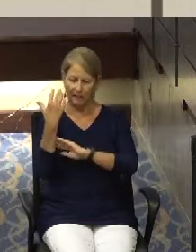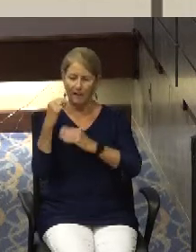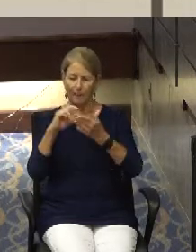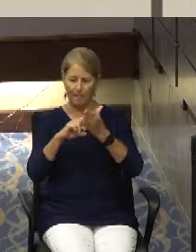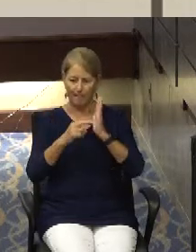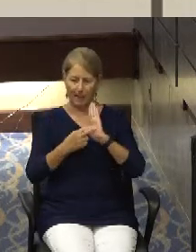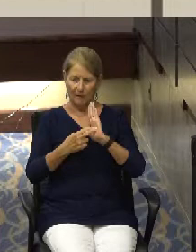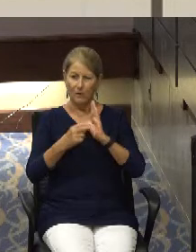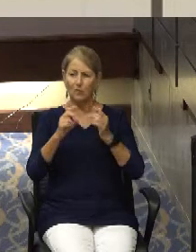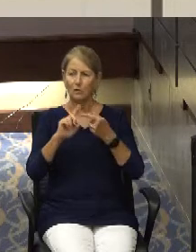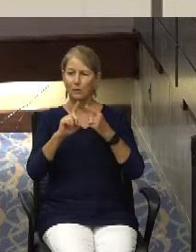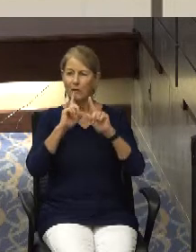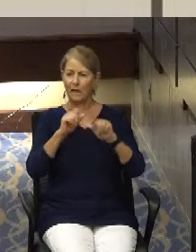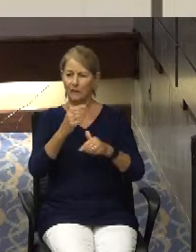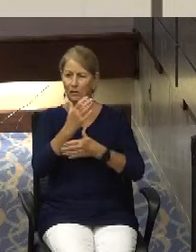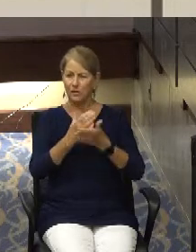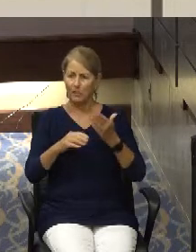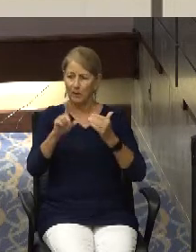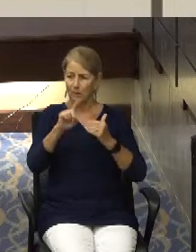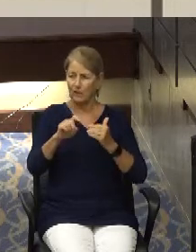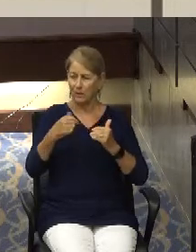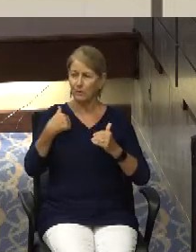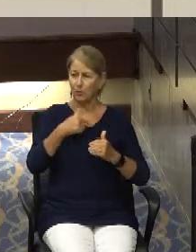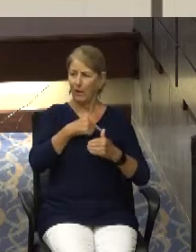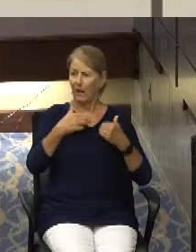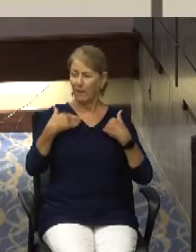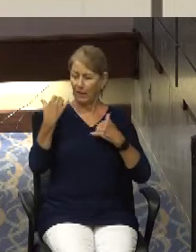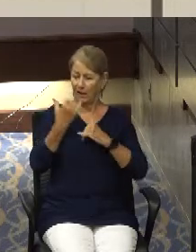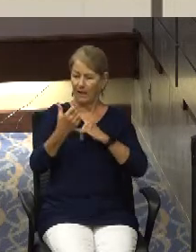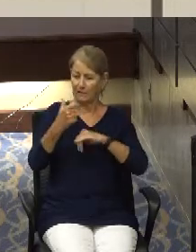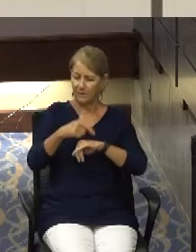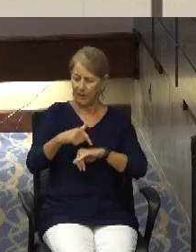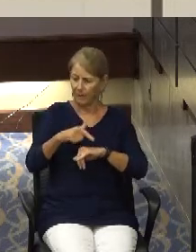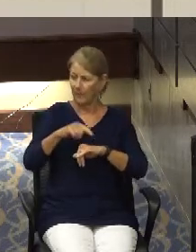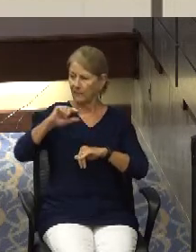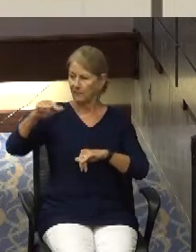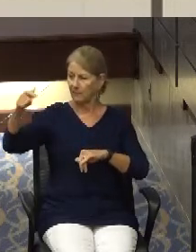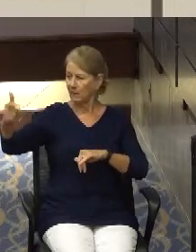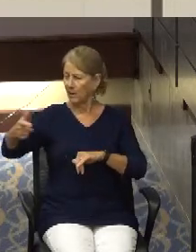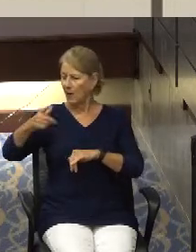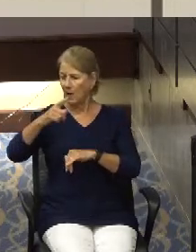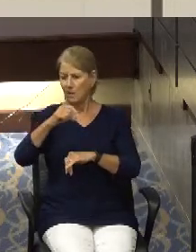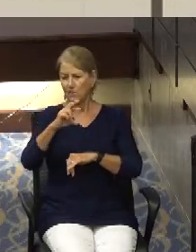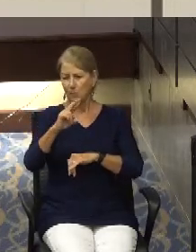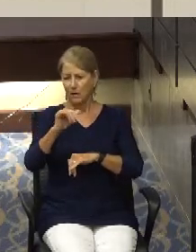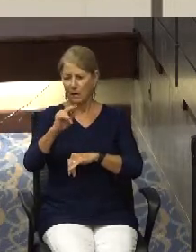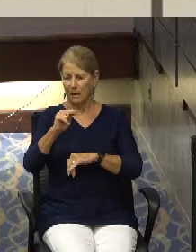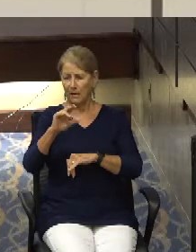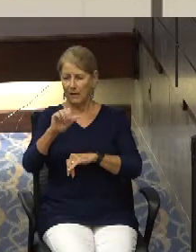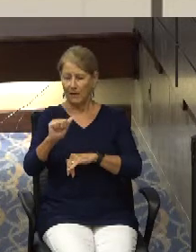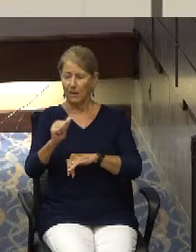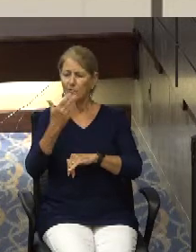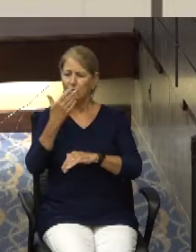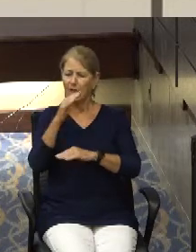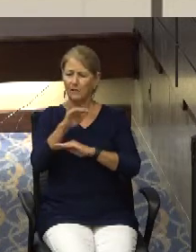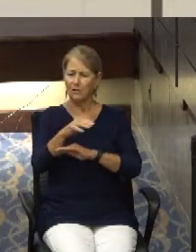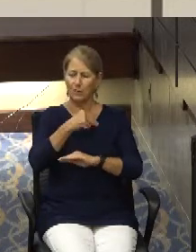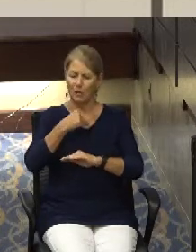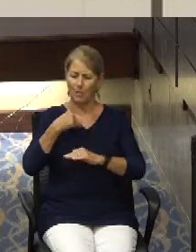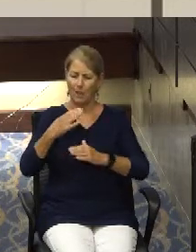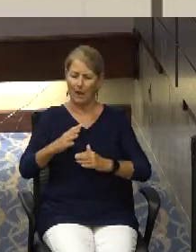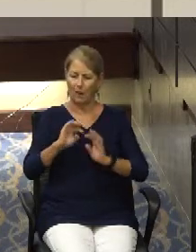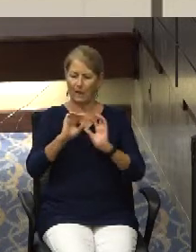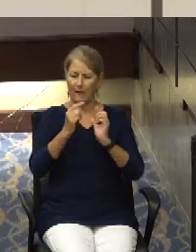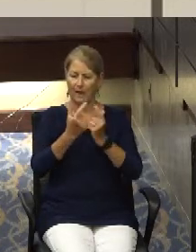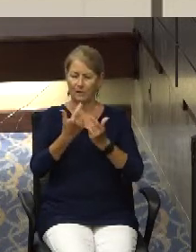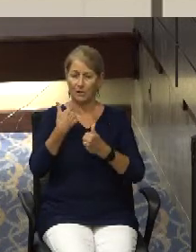those questions that we had last time. And so at this point, I'll turn it over to Serena. Thanks for being here. Good afternoon, Mayor and Council. Today, we're